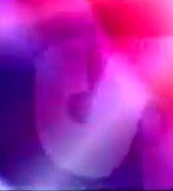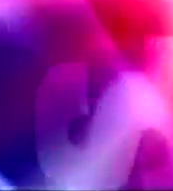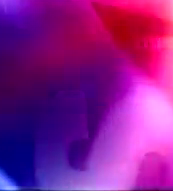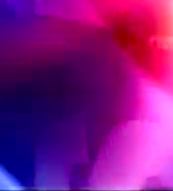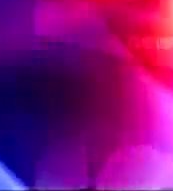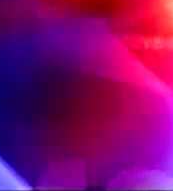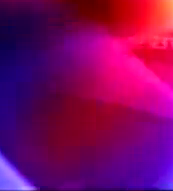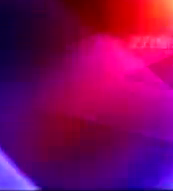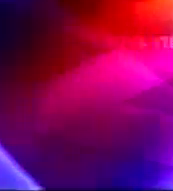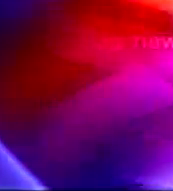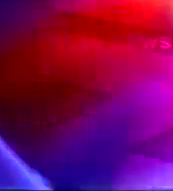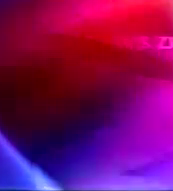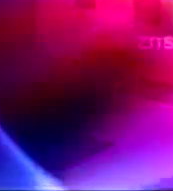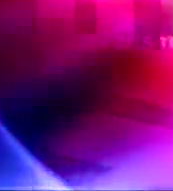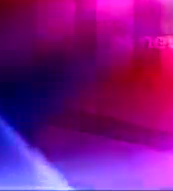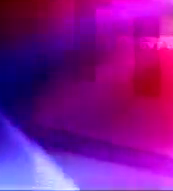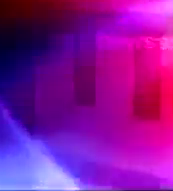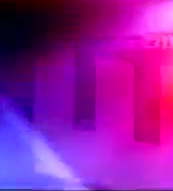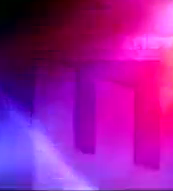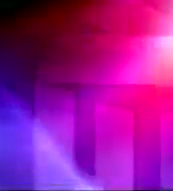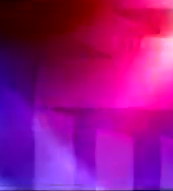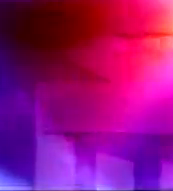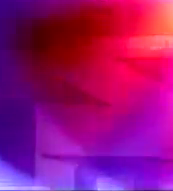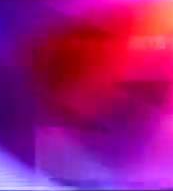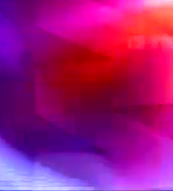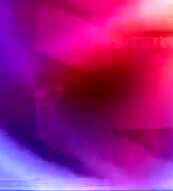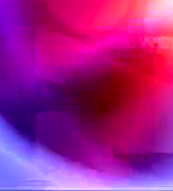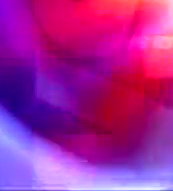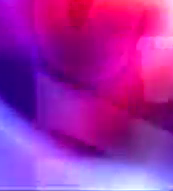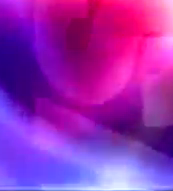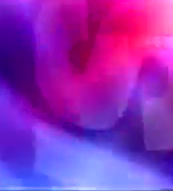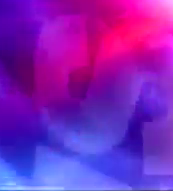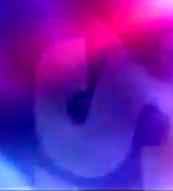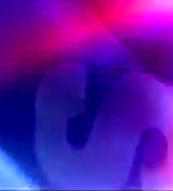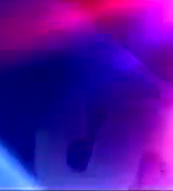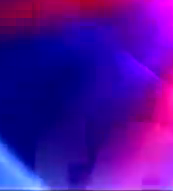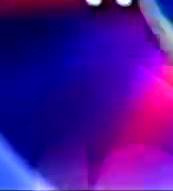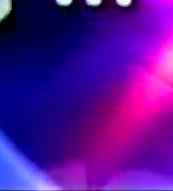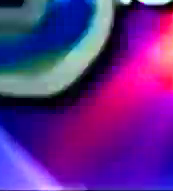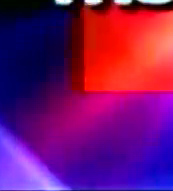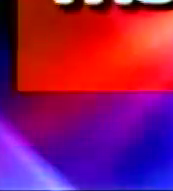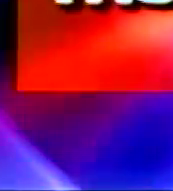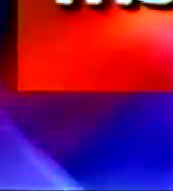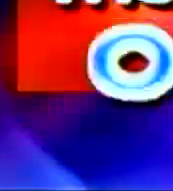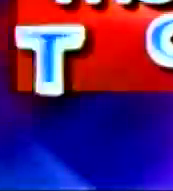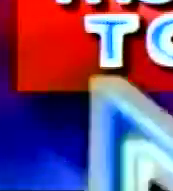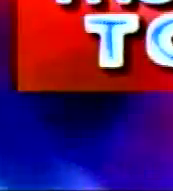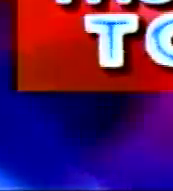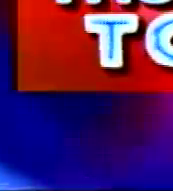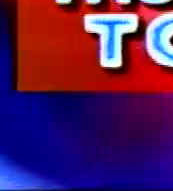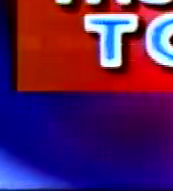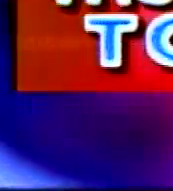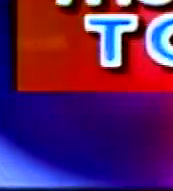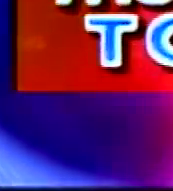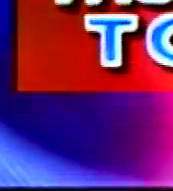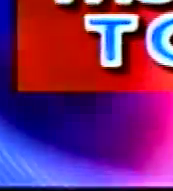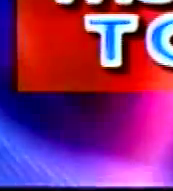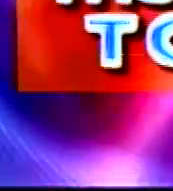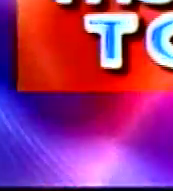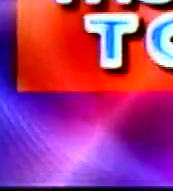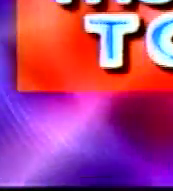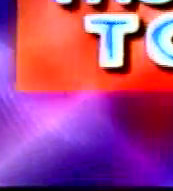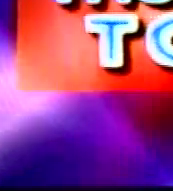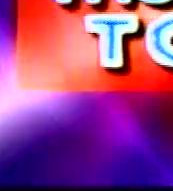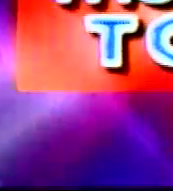Covering the islands of the Bahamas, ZNS Network presents The Bahamas Tonight.